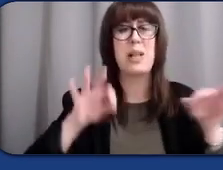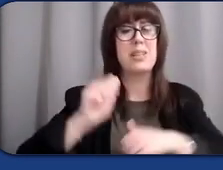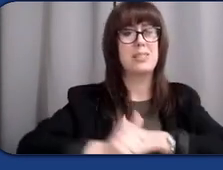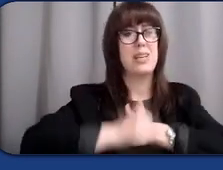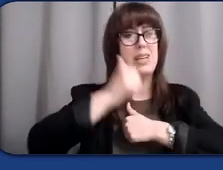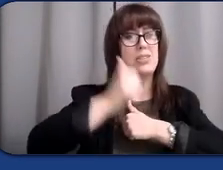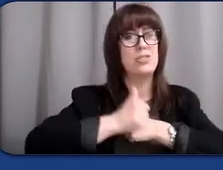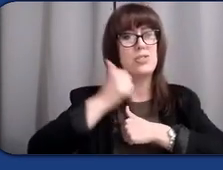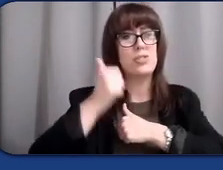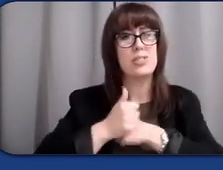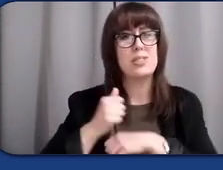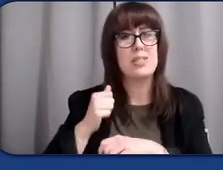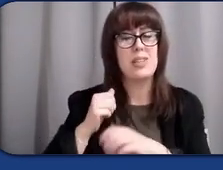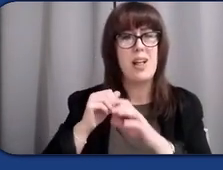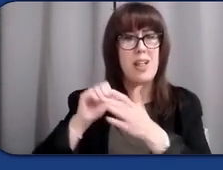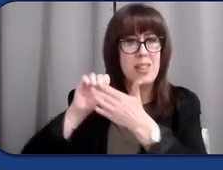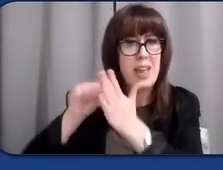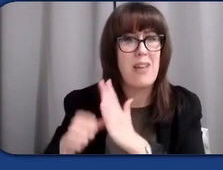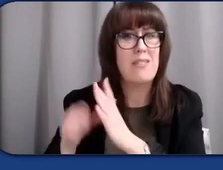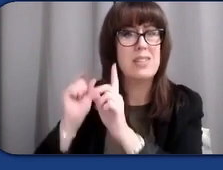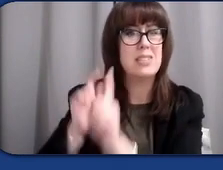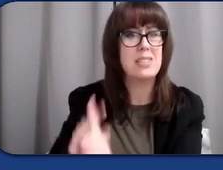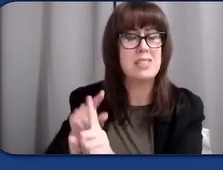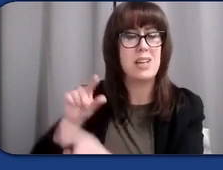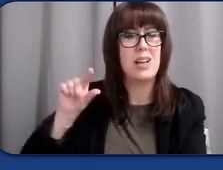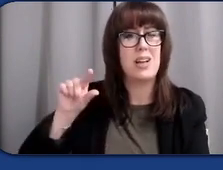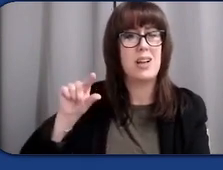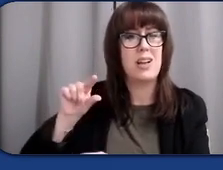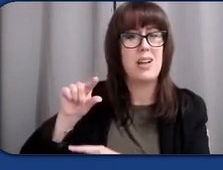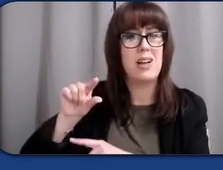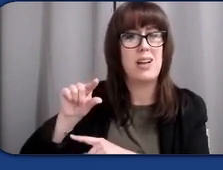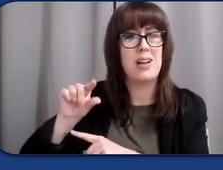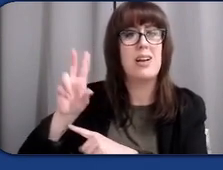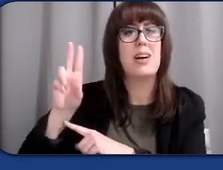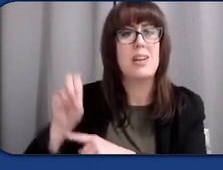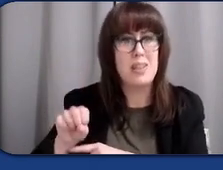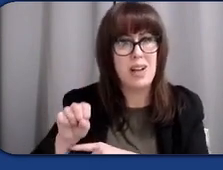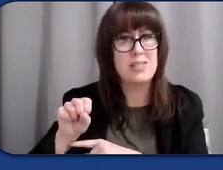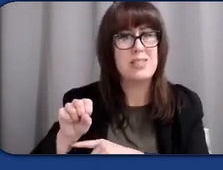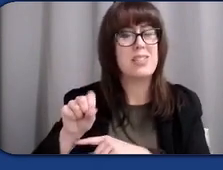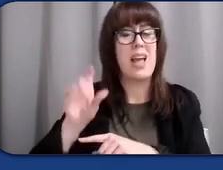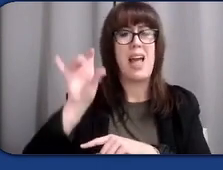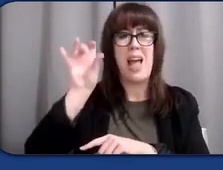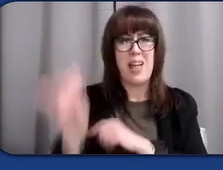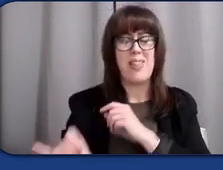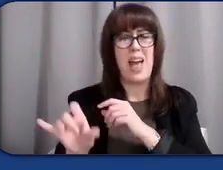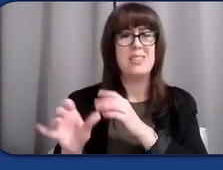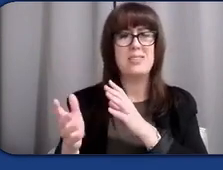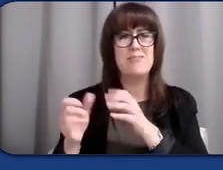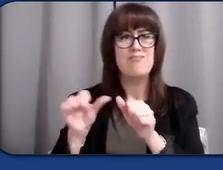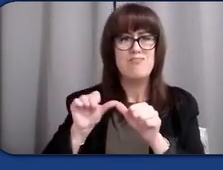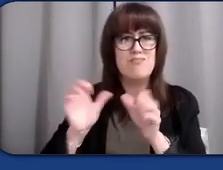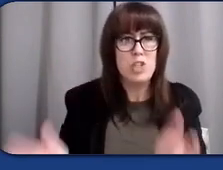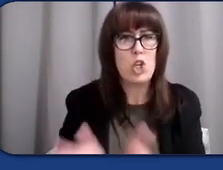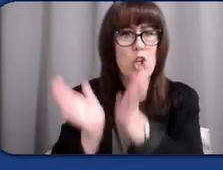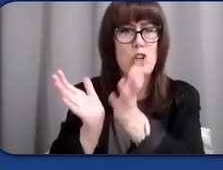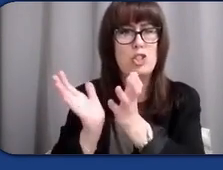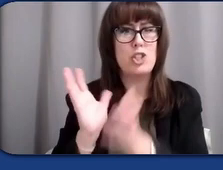guns. The world has really grown so fast into growing the culture of guns.